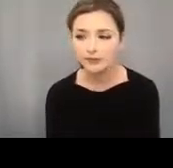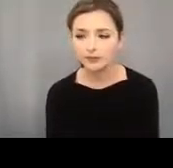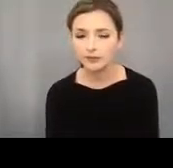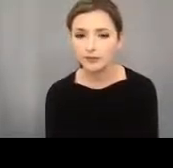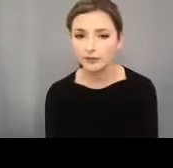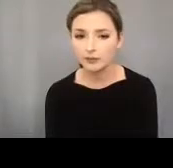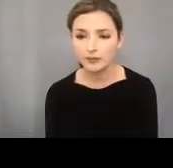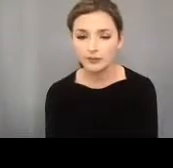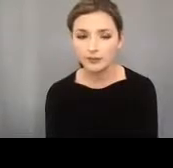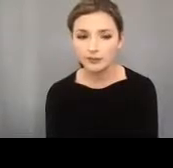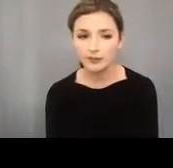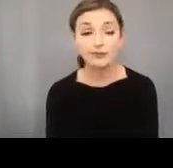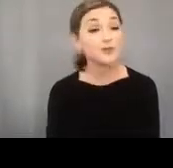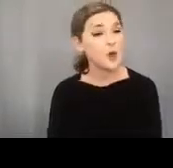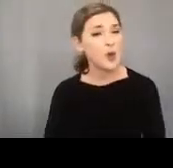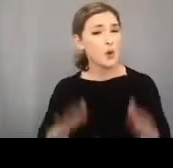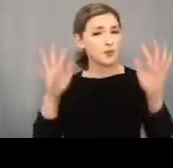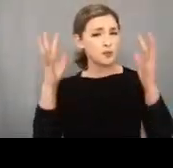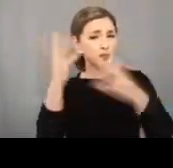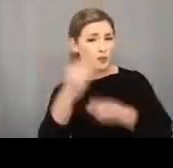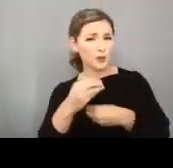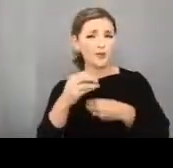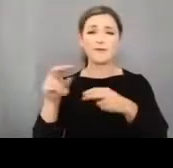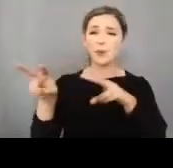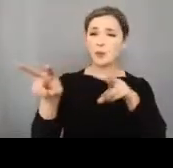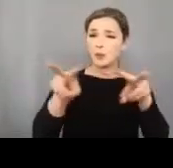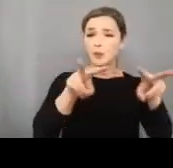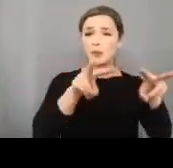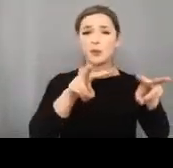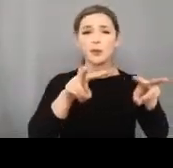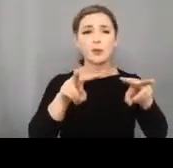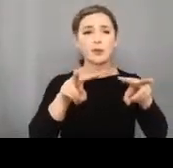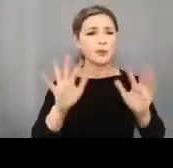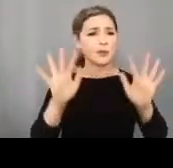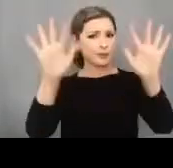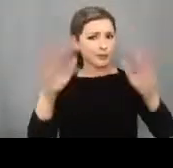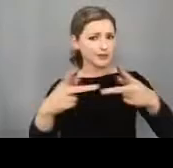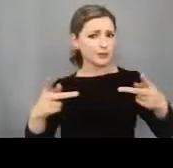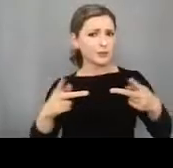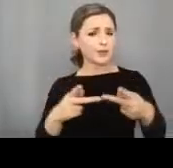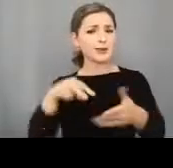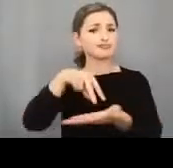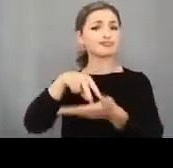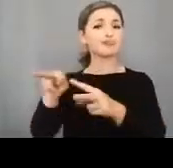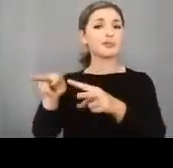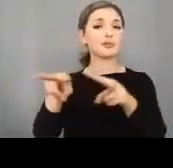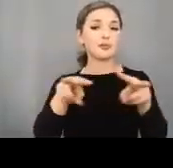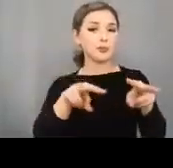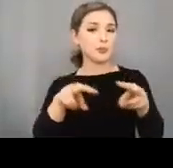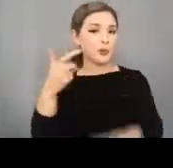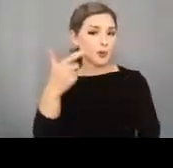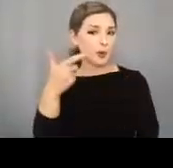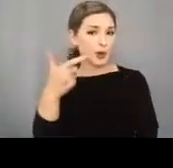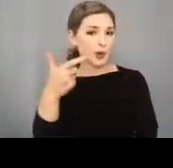but You have a great view out here. This is a great place to watch. it is a great view. It's a little bit cold sometimes